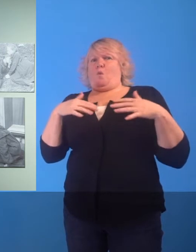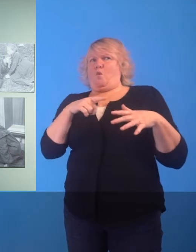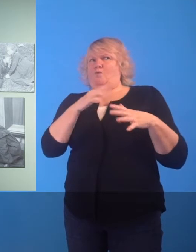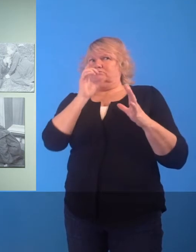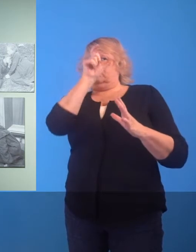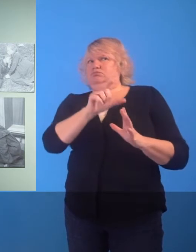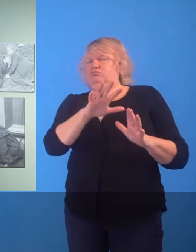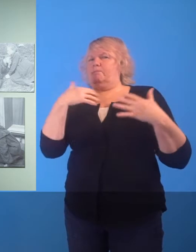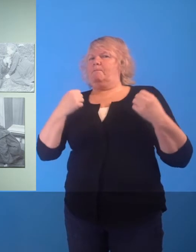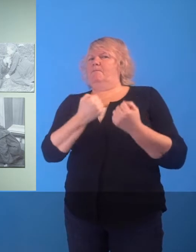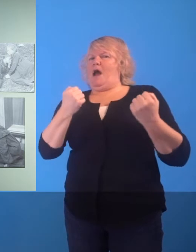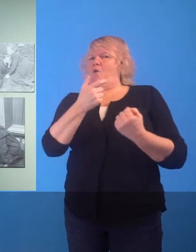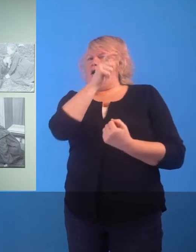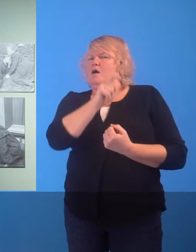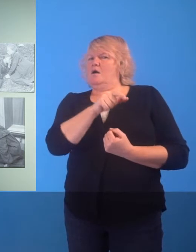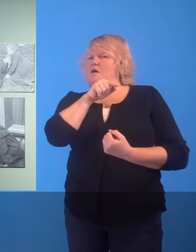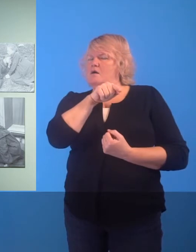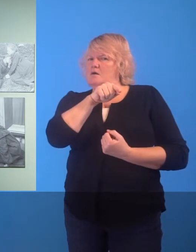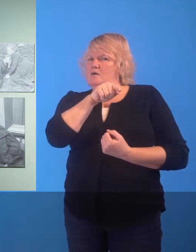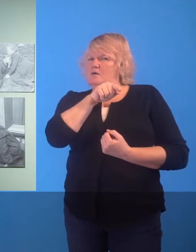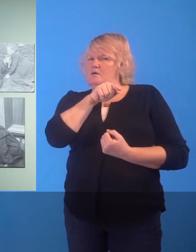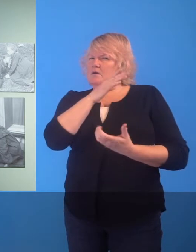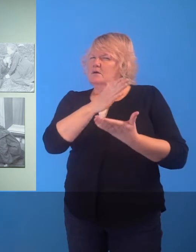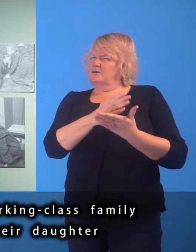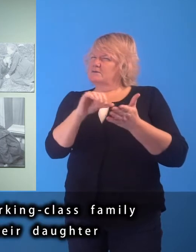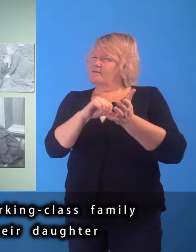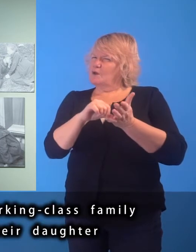Hornel was in a position of considerable power.